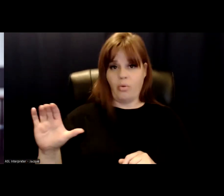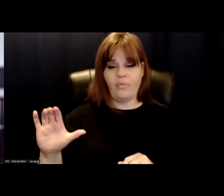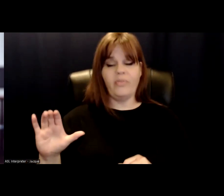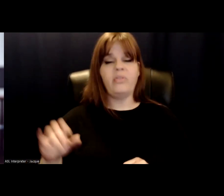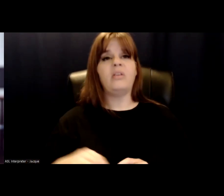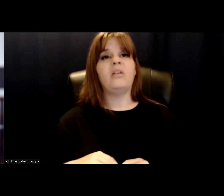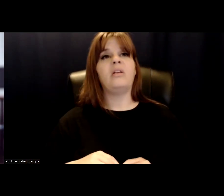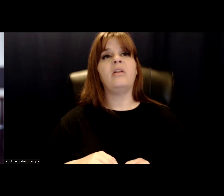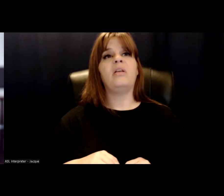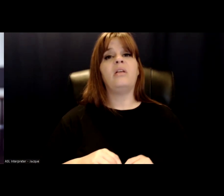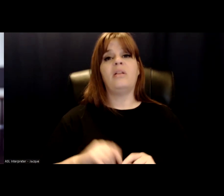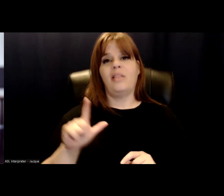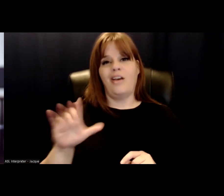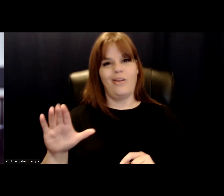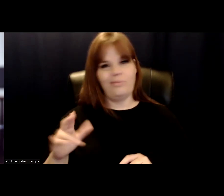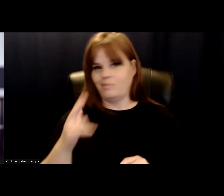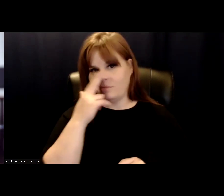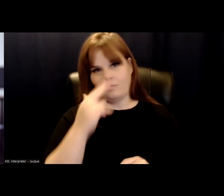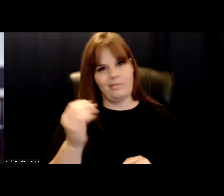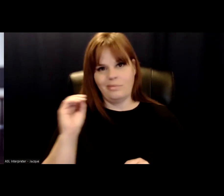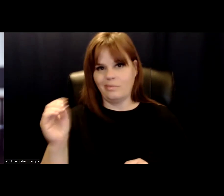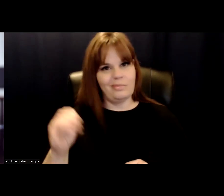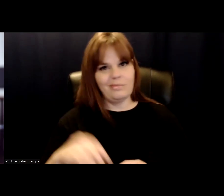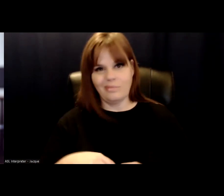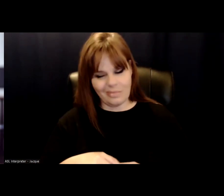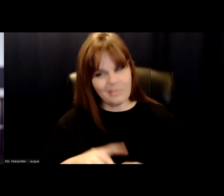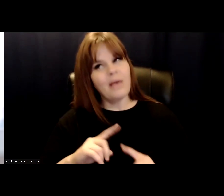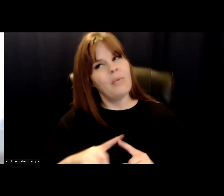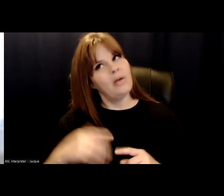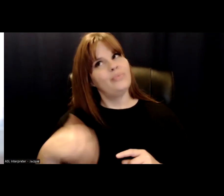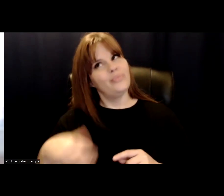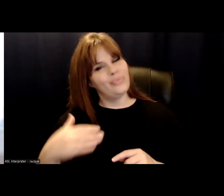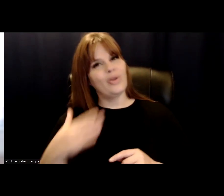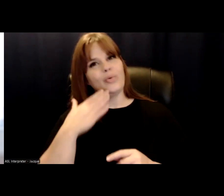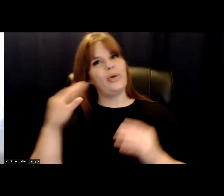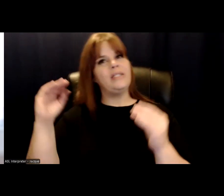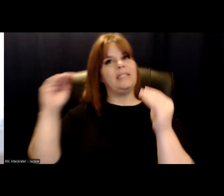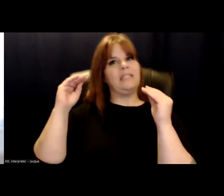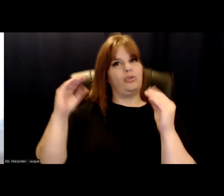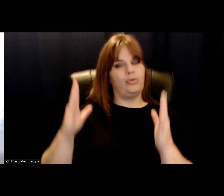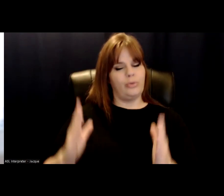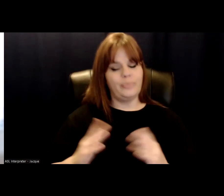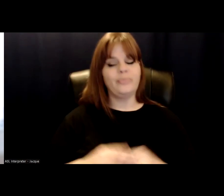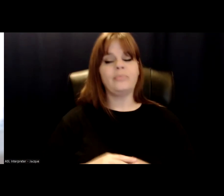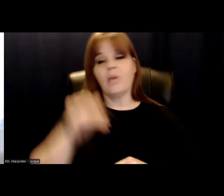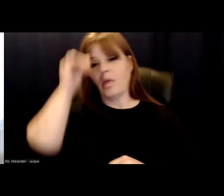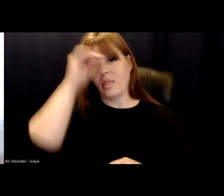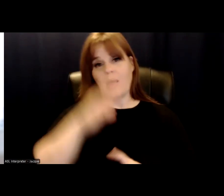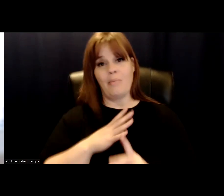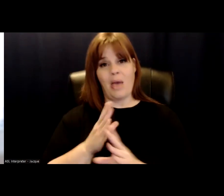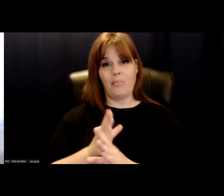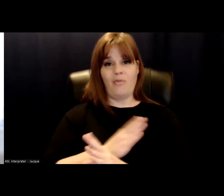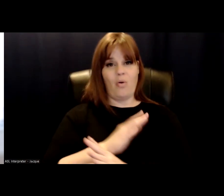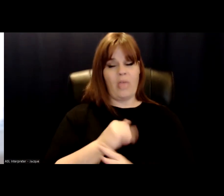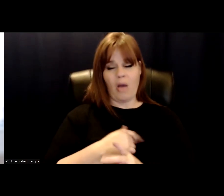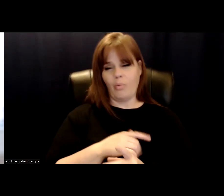And long COVID is no fun, but it's been a good teacher for me. The guy who right before that was super proud of running the